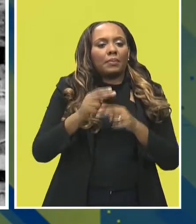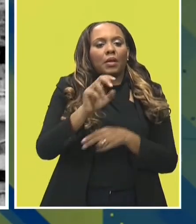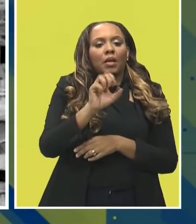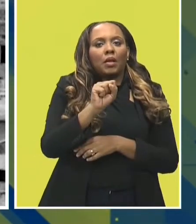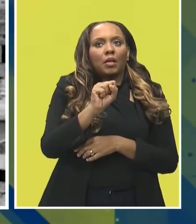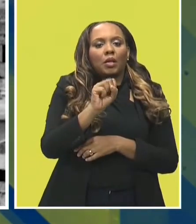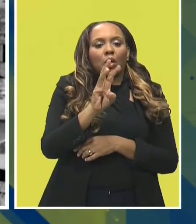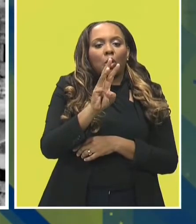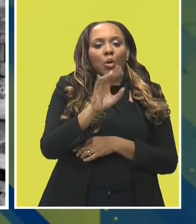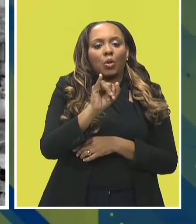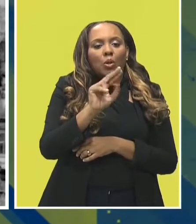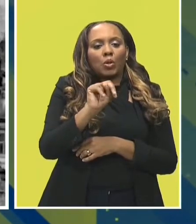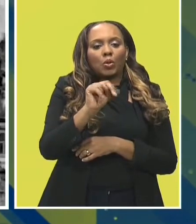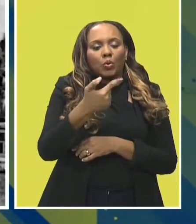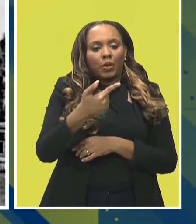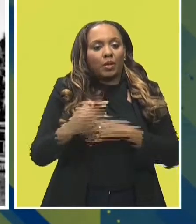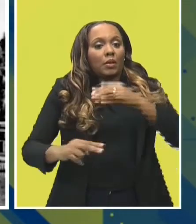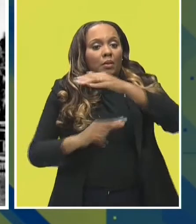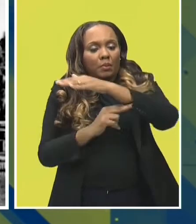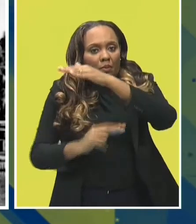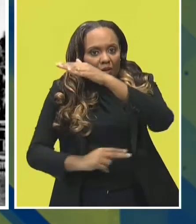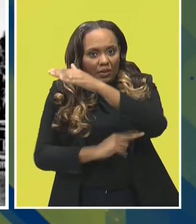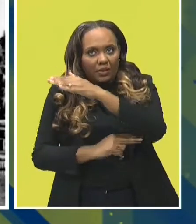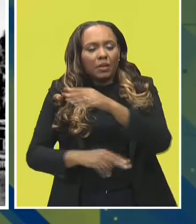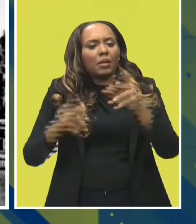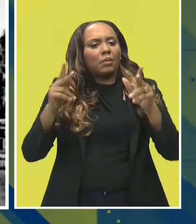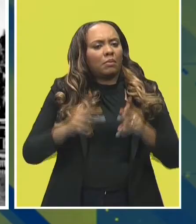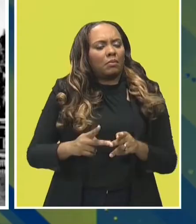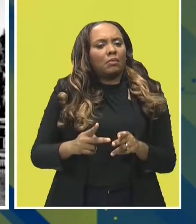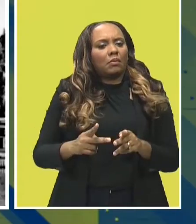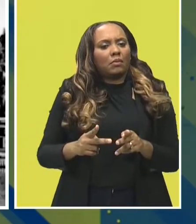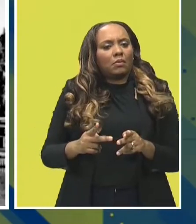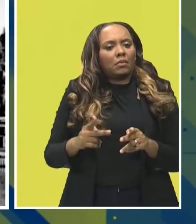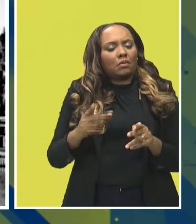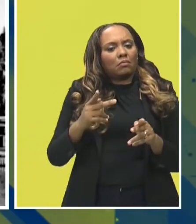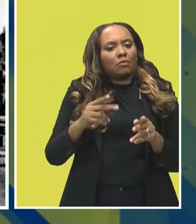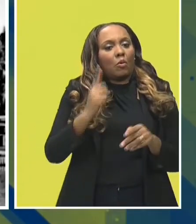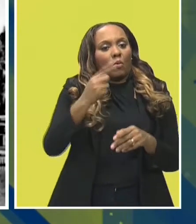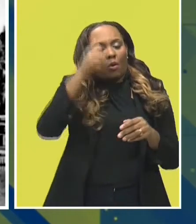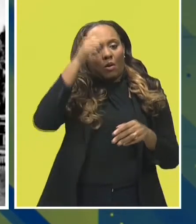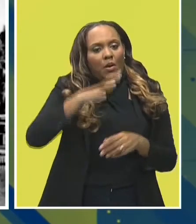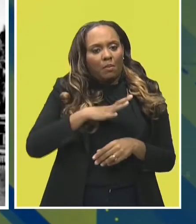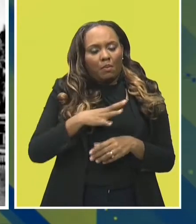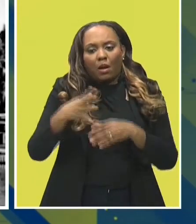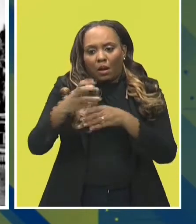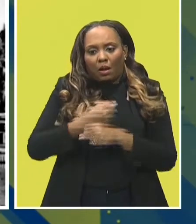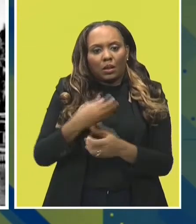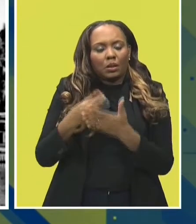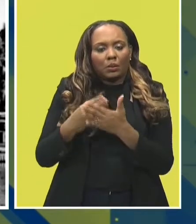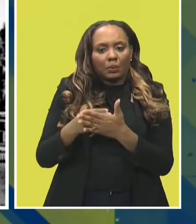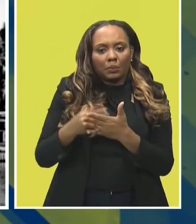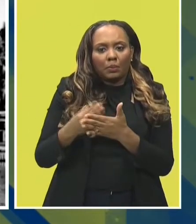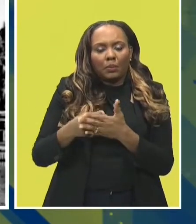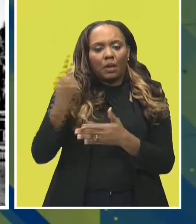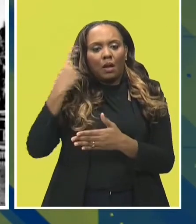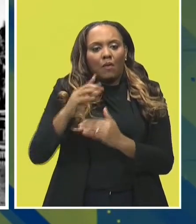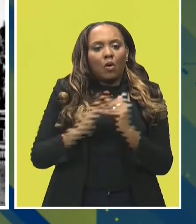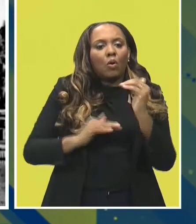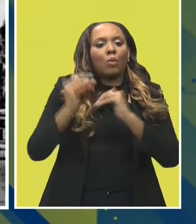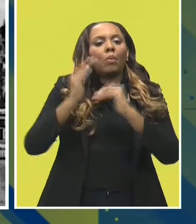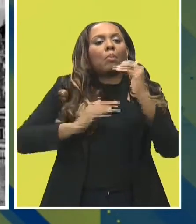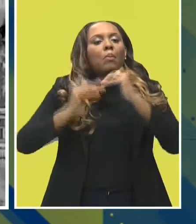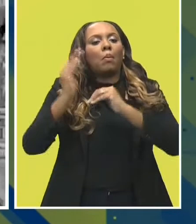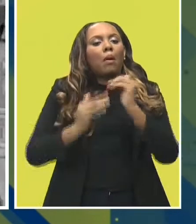Joseph Chamberlain, who was the Secretary of State of the colonies, he was very instrumental in getting the funding to rebuild that